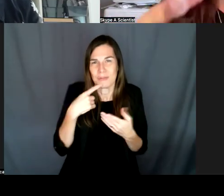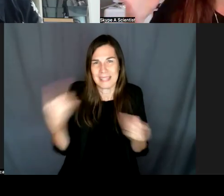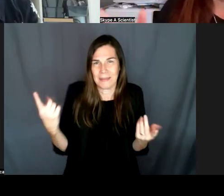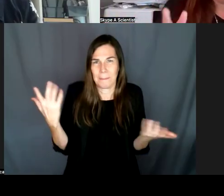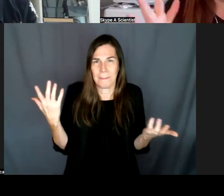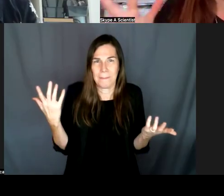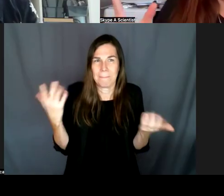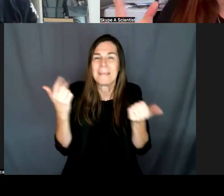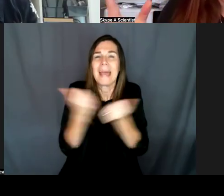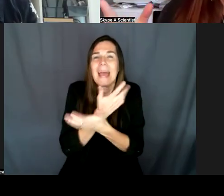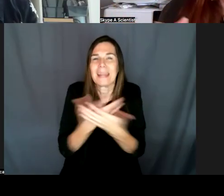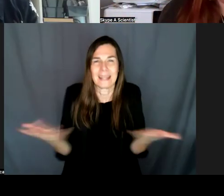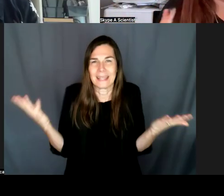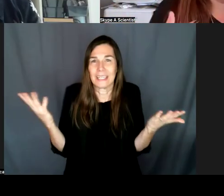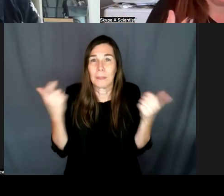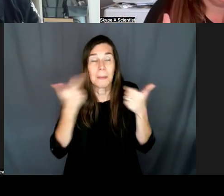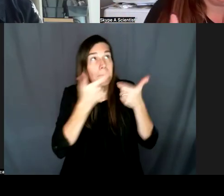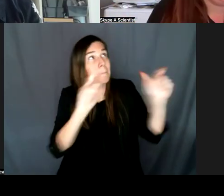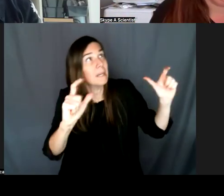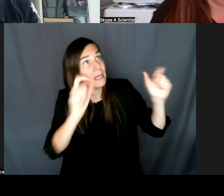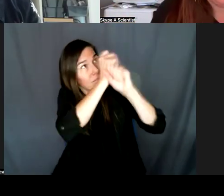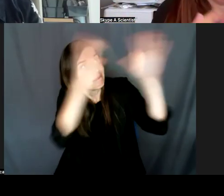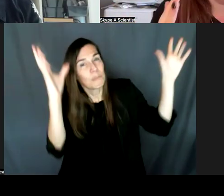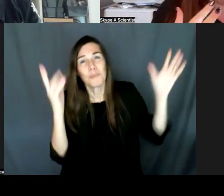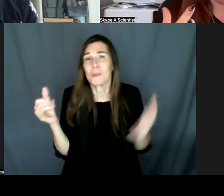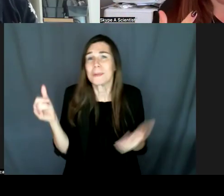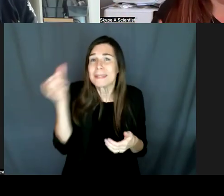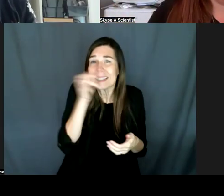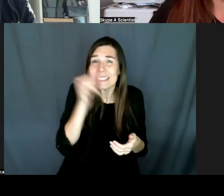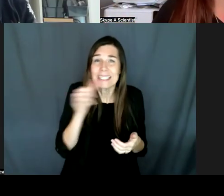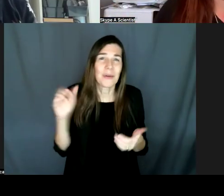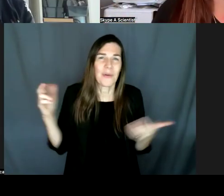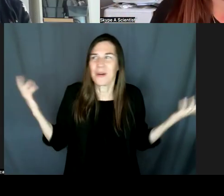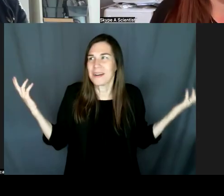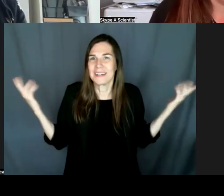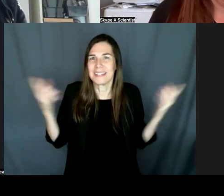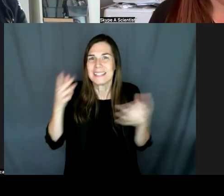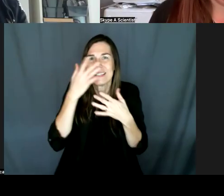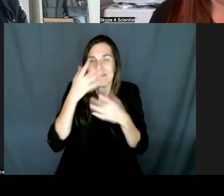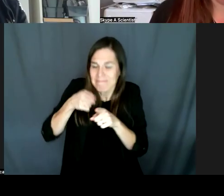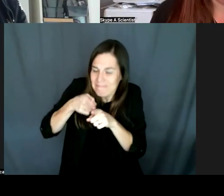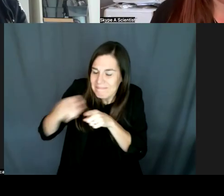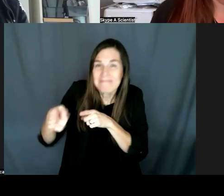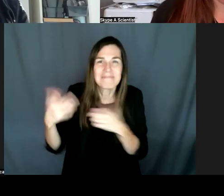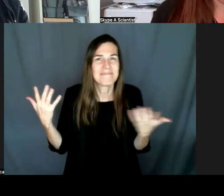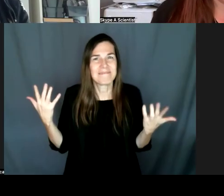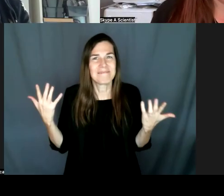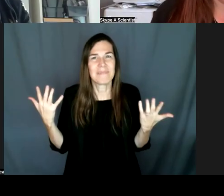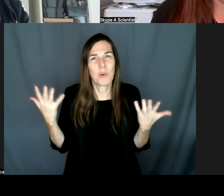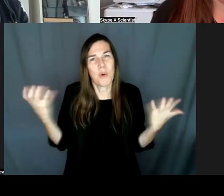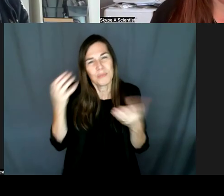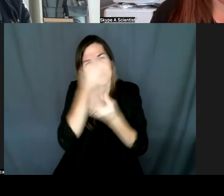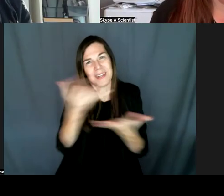like significant and big picture or like silly and like your special interest, whatever you'd like it to be. Mhm. What do you tell